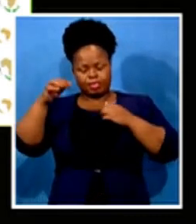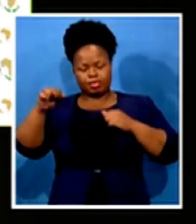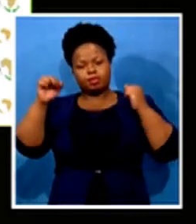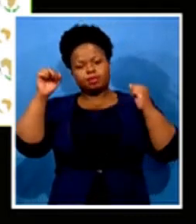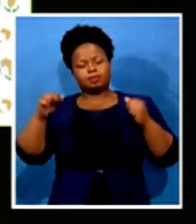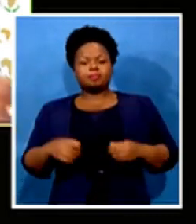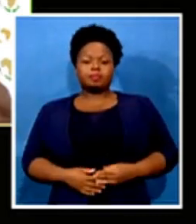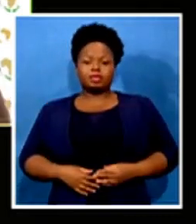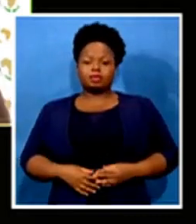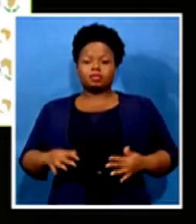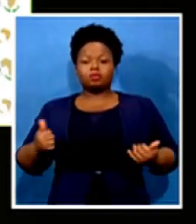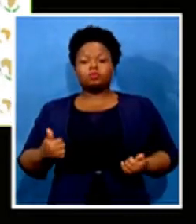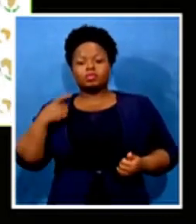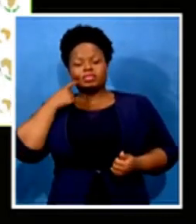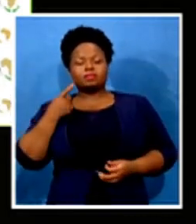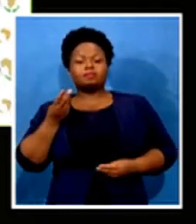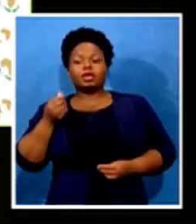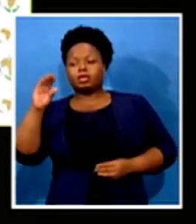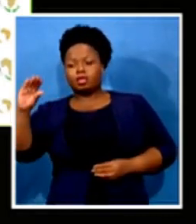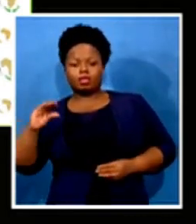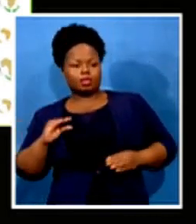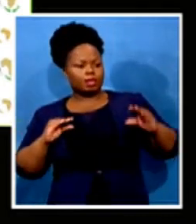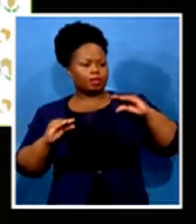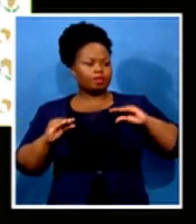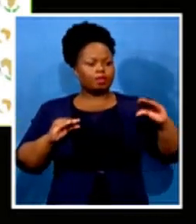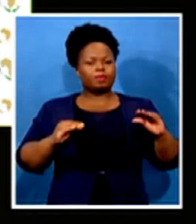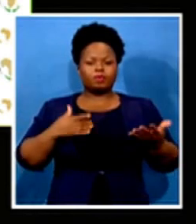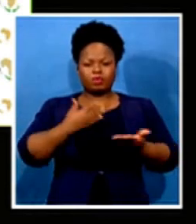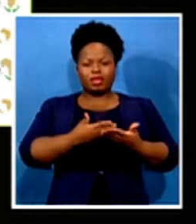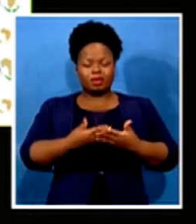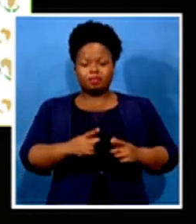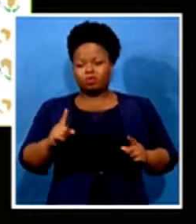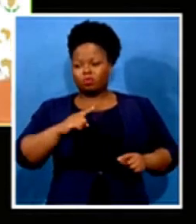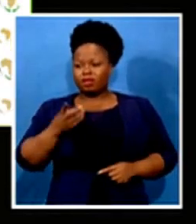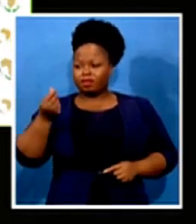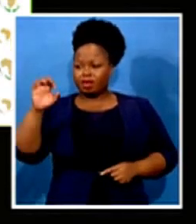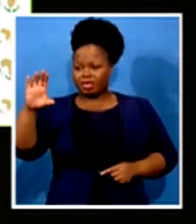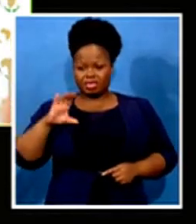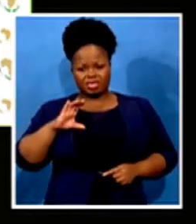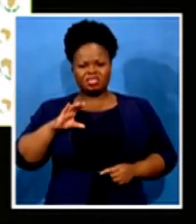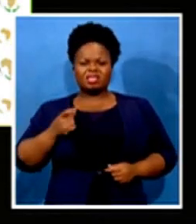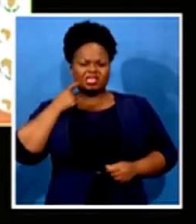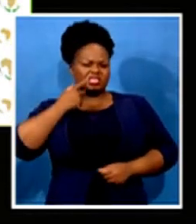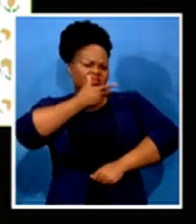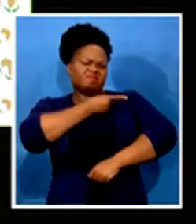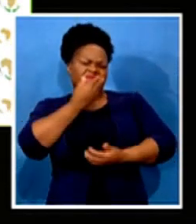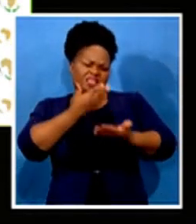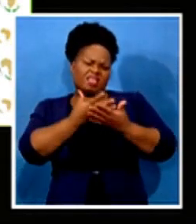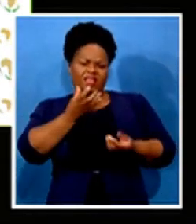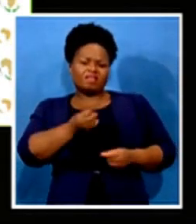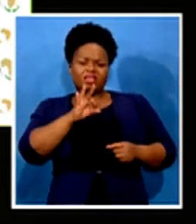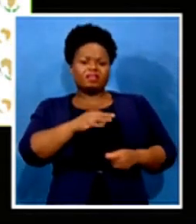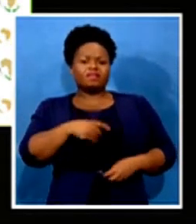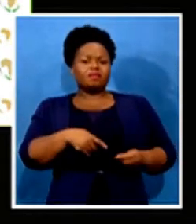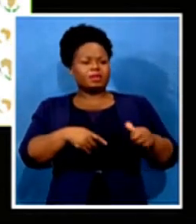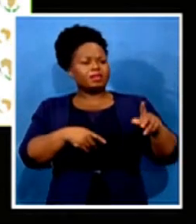is one thing. Then if you have the money, you have to have the vaccines. And if you don't have the vaccines and you have the money, you cannot. So it's like a chicken and an